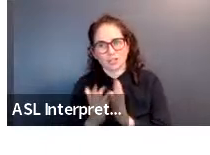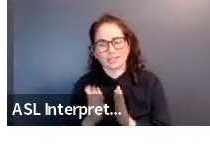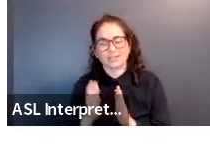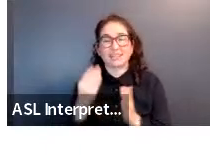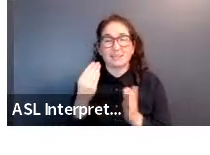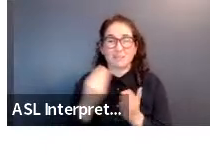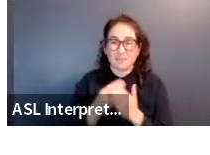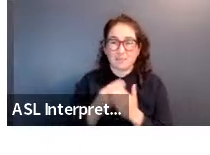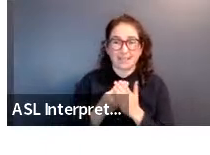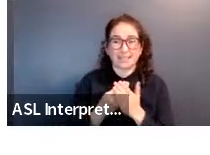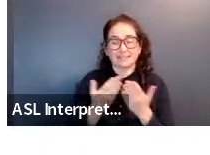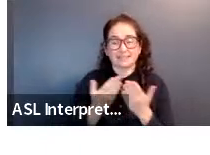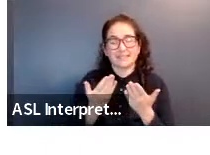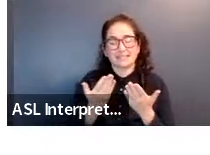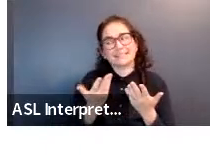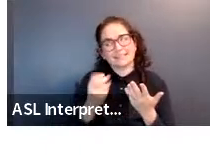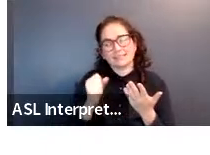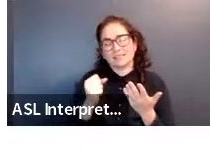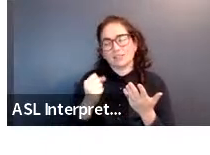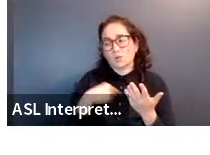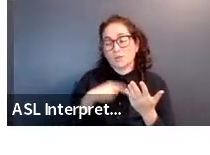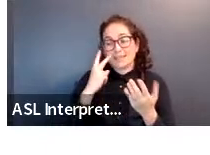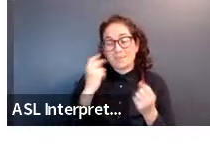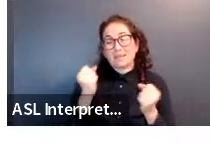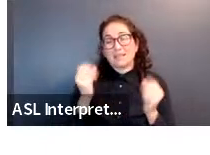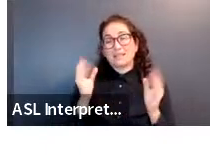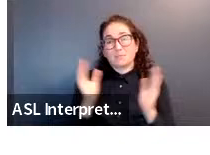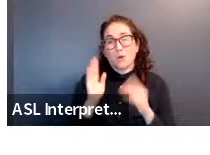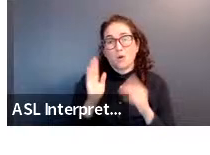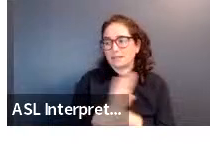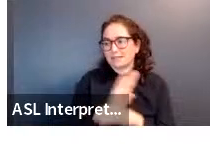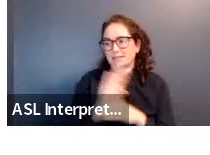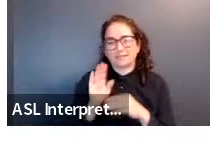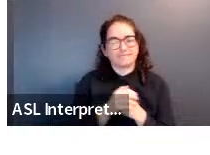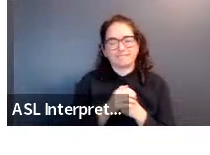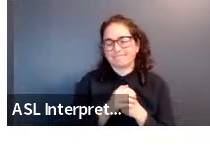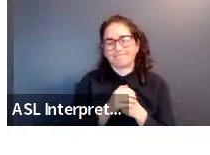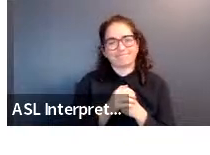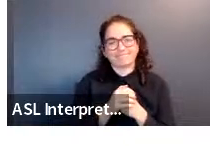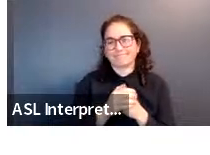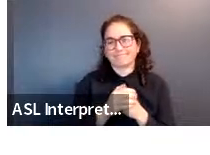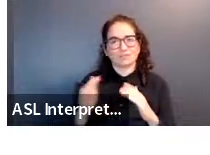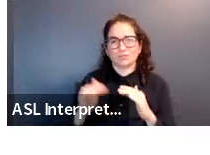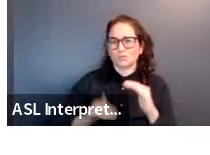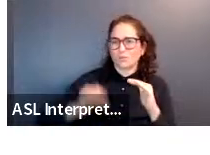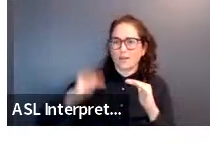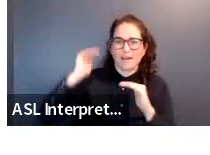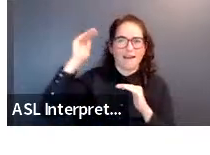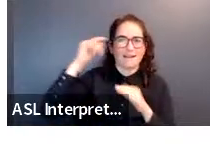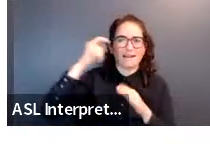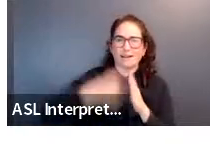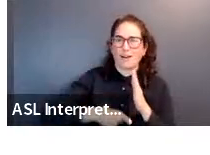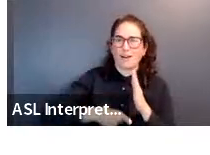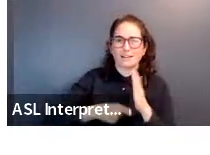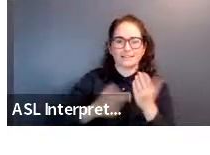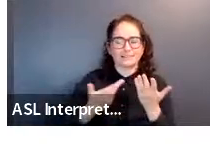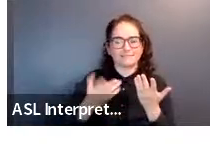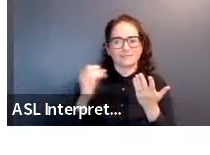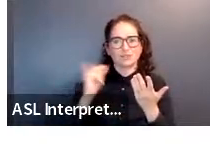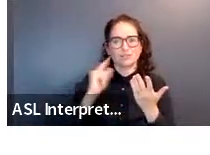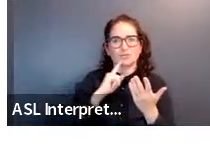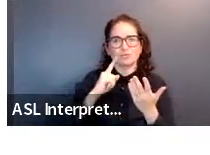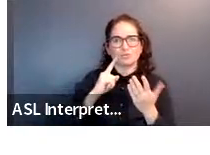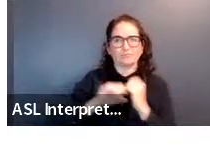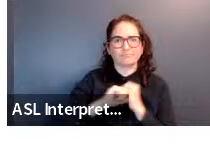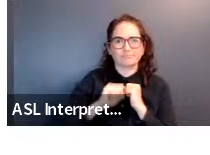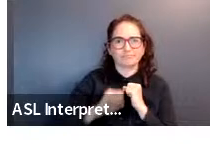money that what we're finding is many small businesses, it's too high a cost, and it's too long a